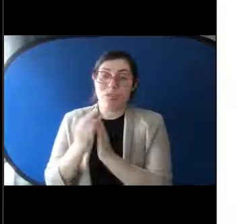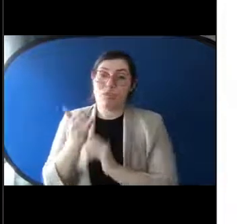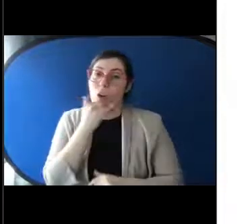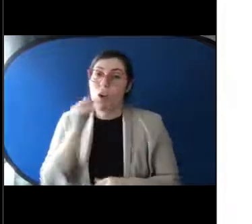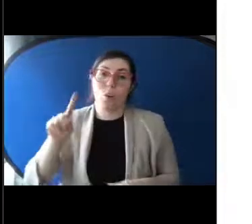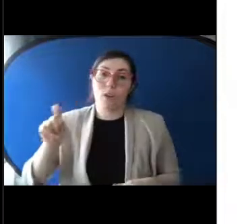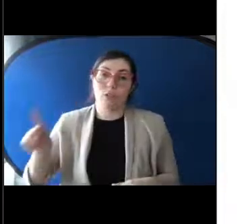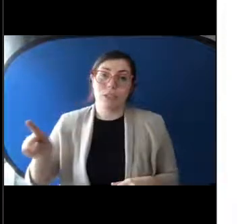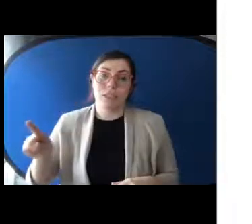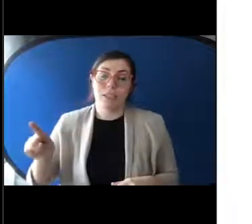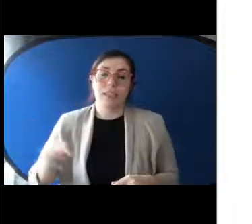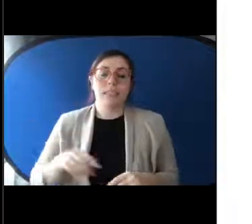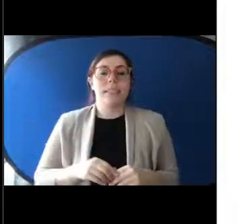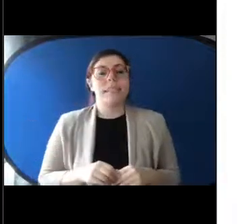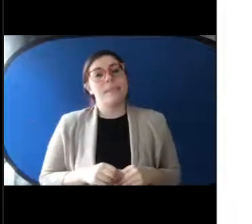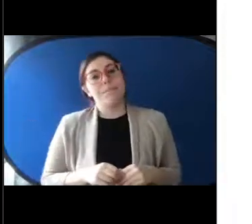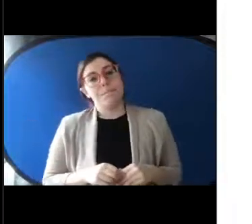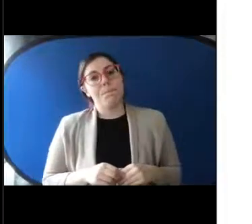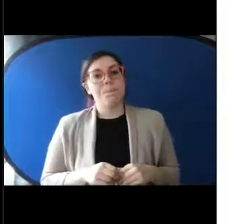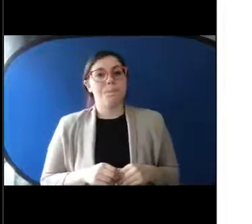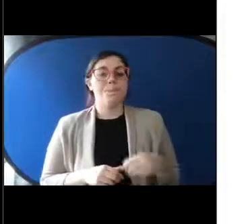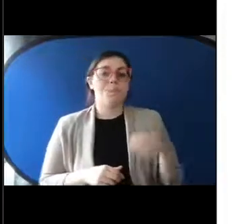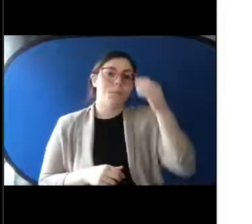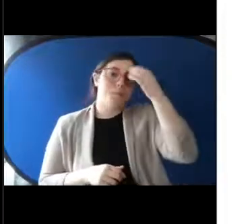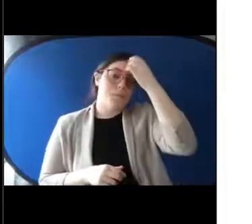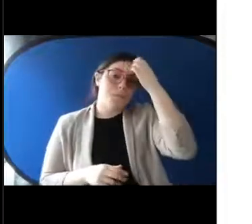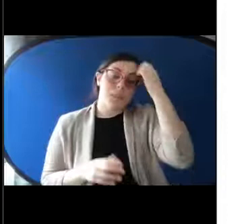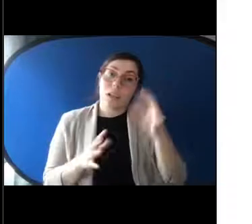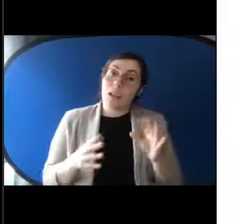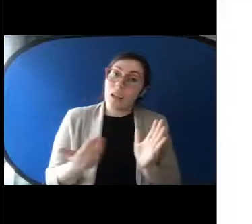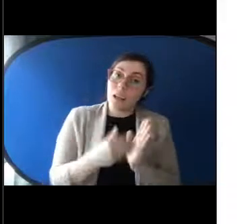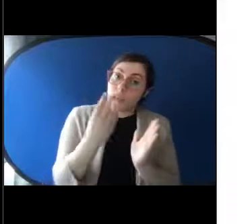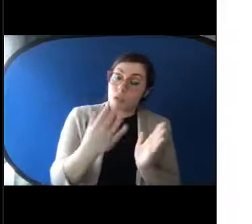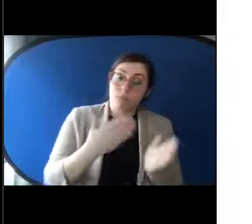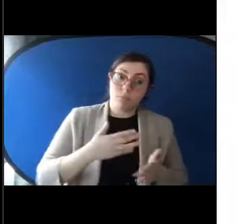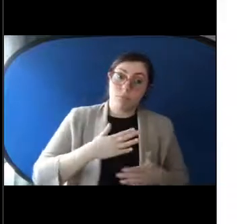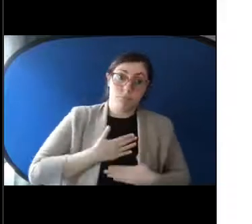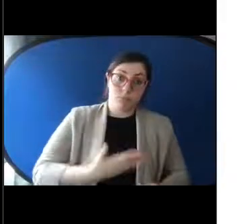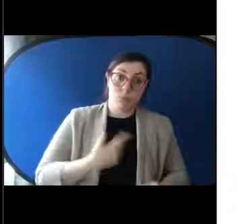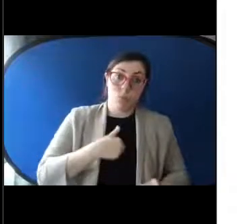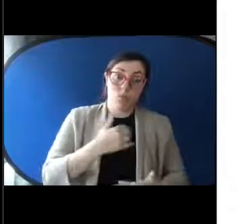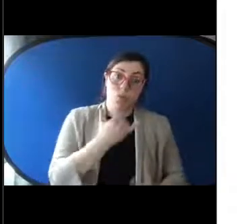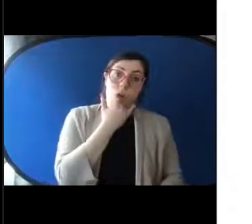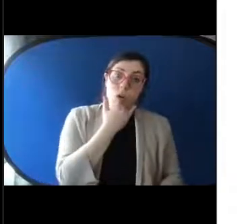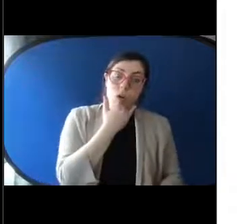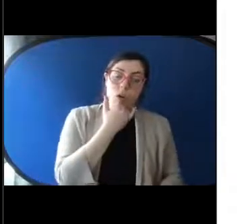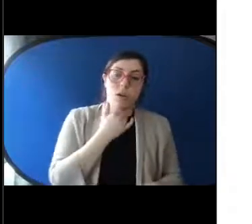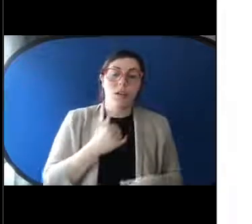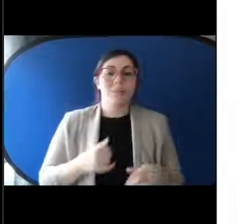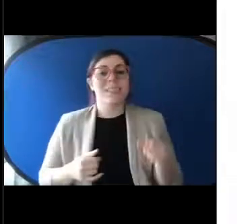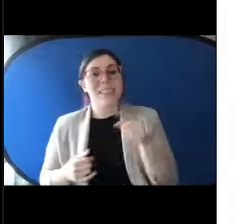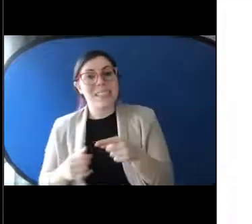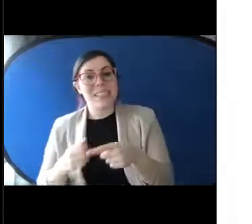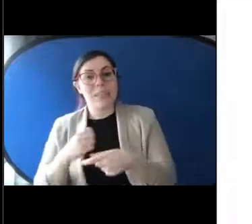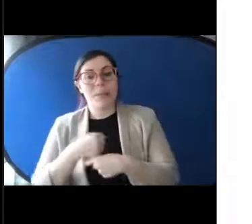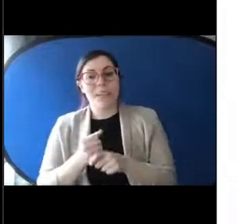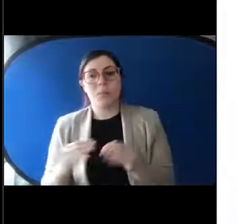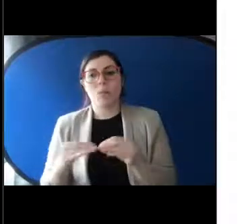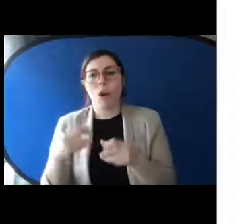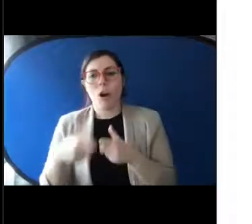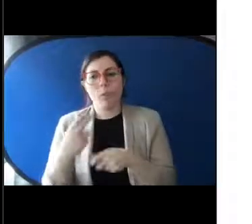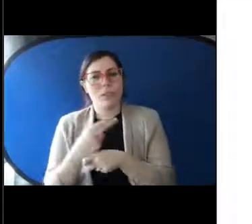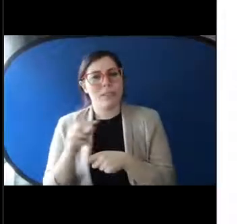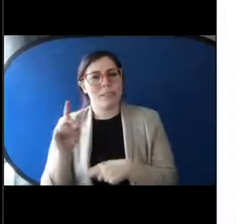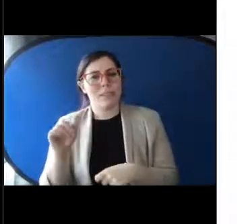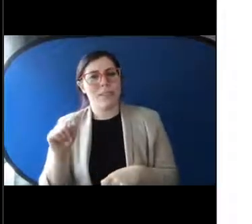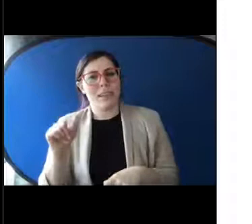this isn't actually terribly useful. Like I said, we got it wrong. What this does is actually makes our data more difficult to use, because anybody who looks at